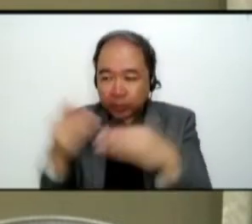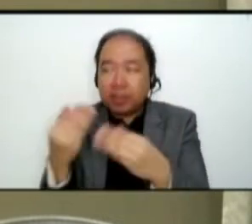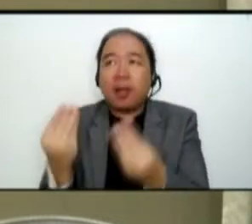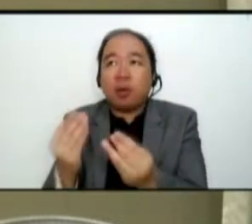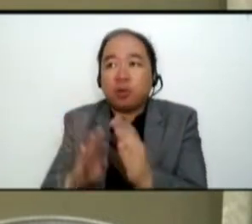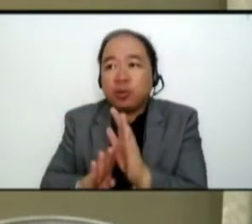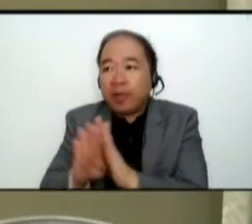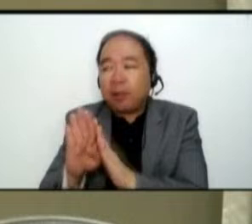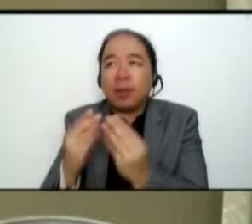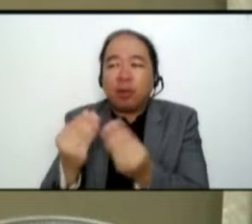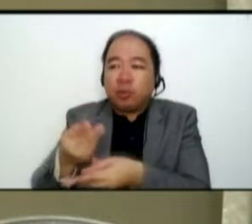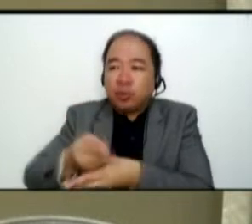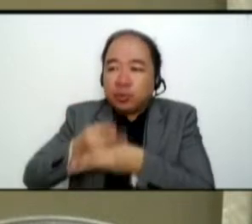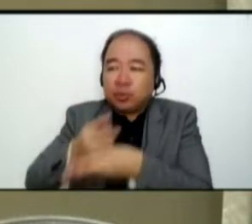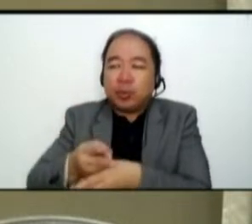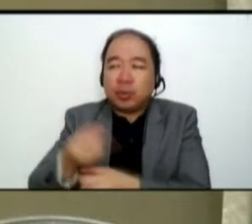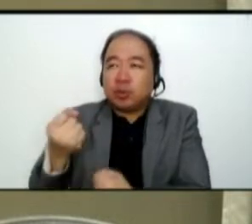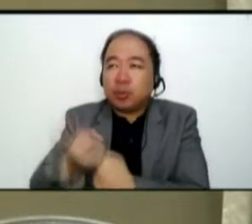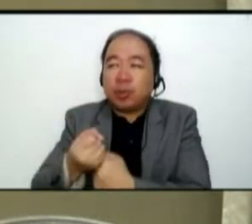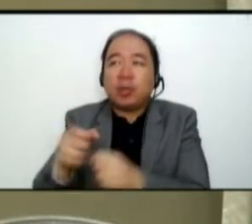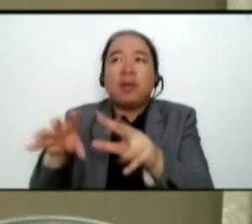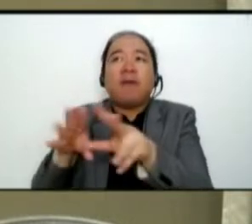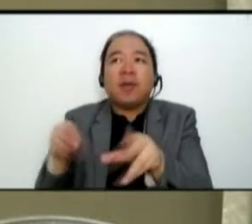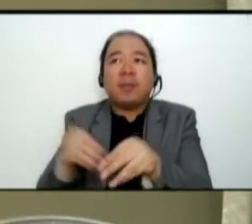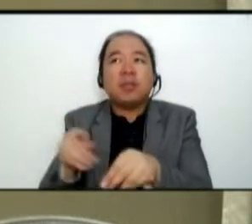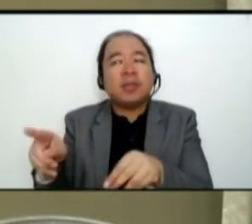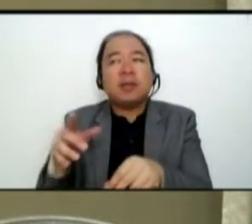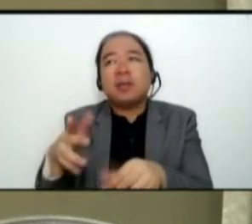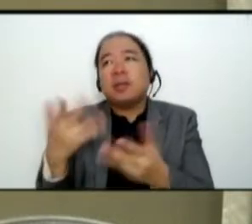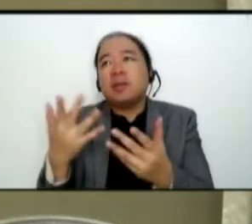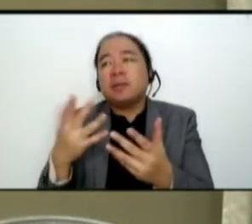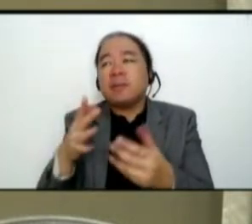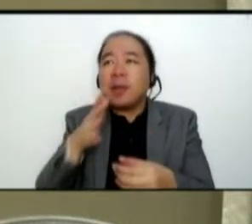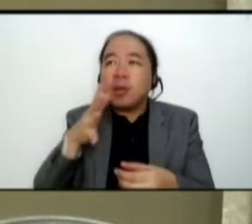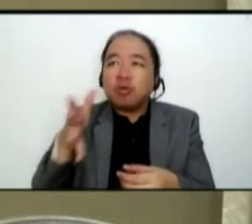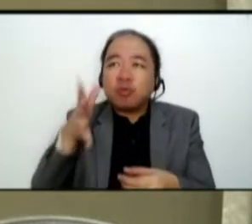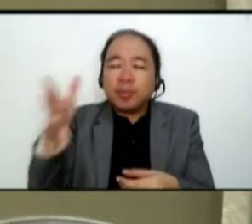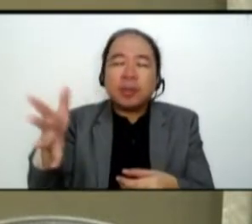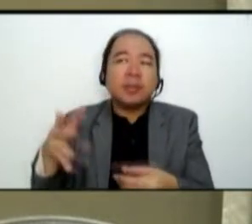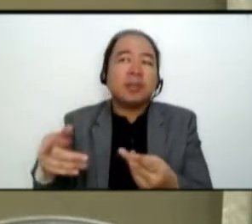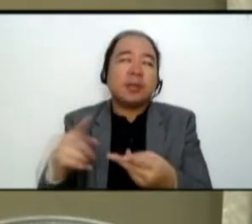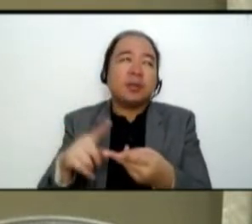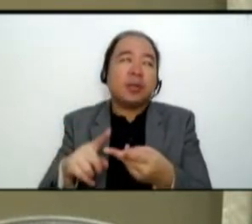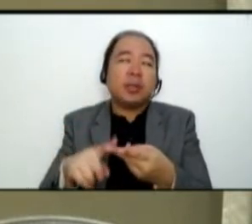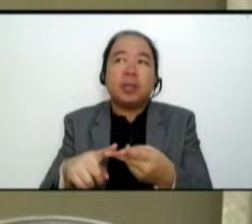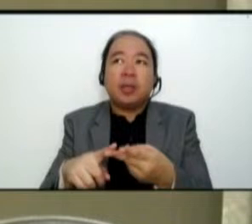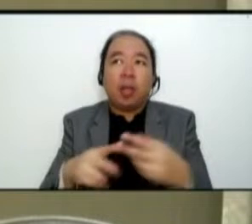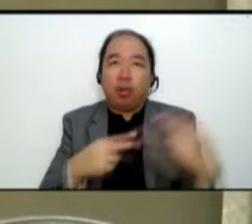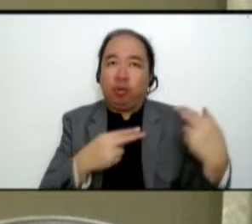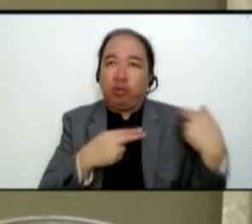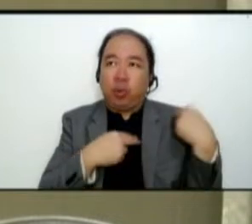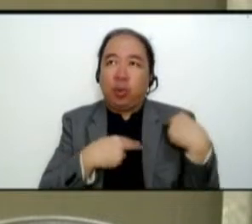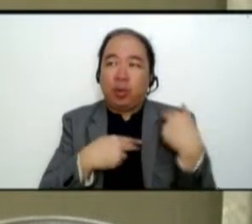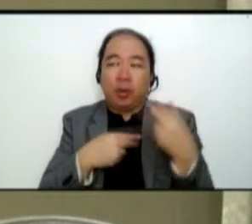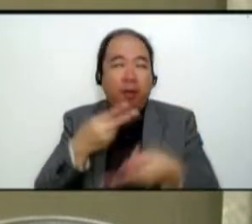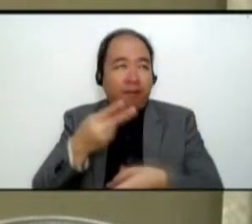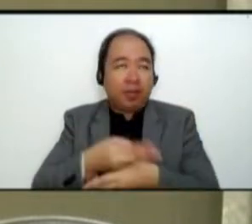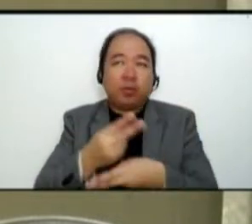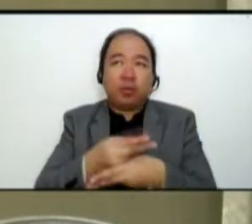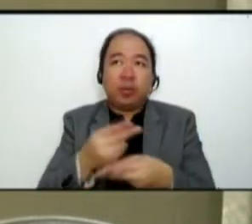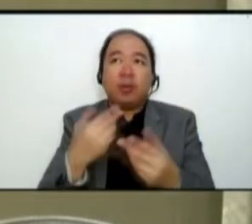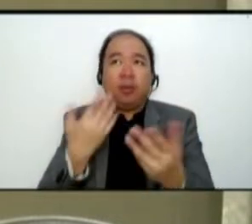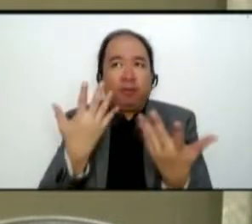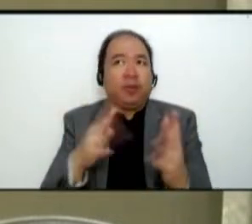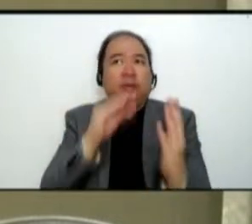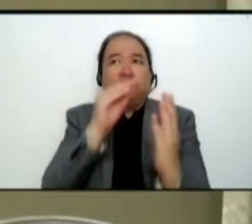the grandparents and the role of seniors in care is well documented, although not valued in terms